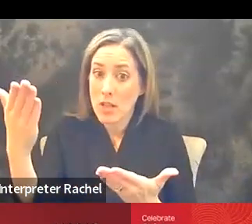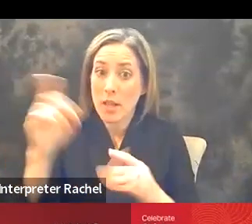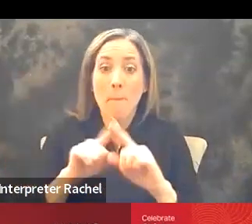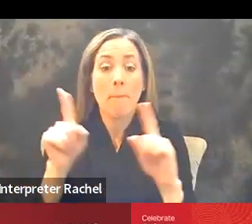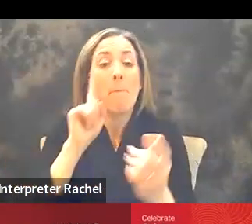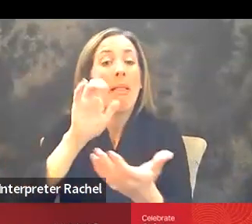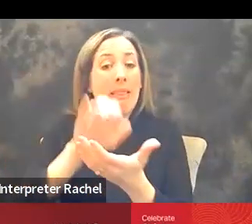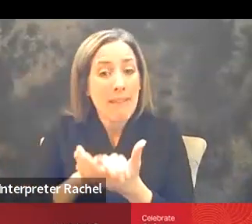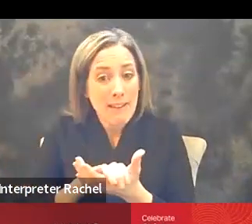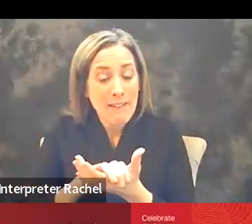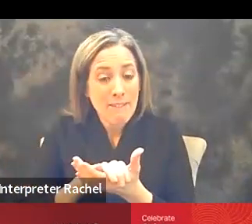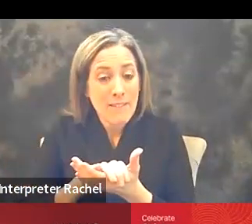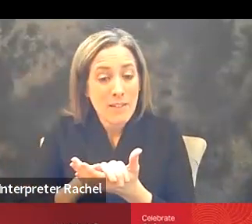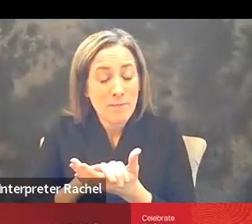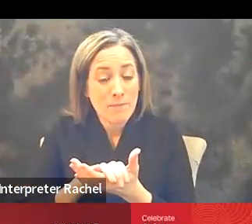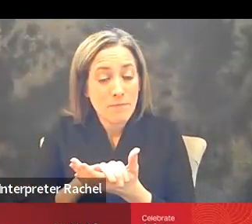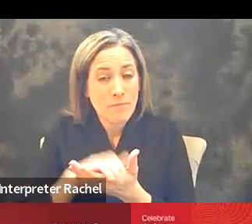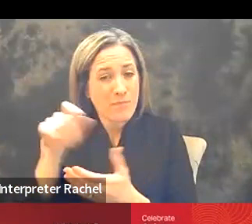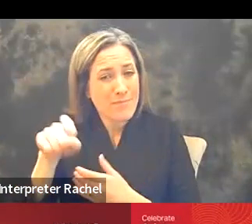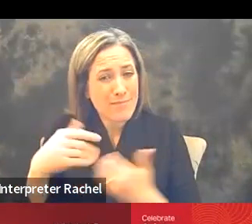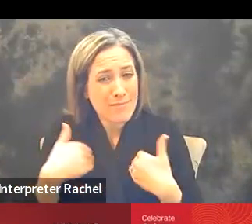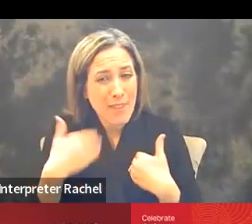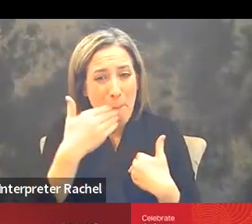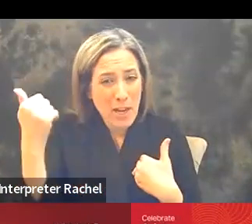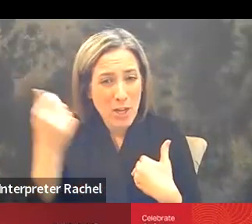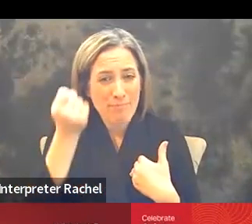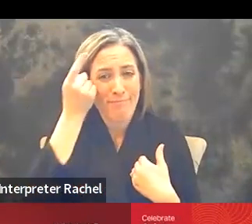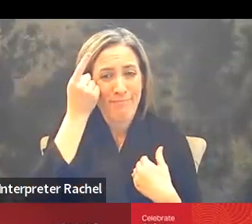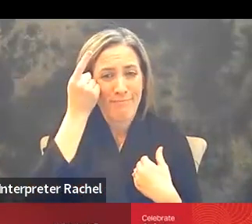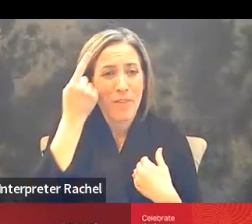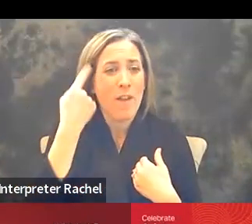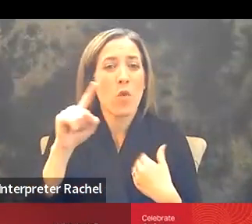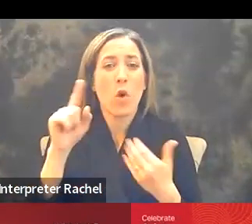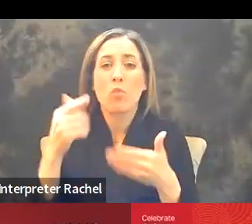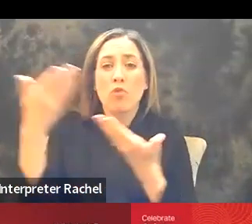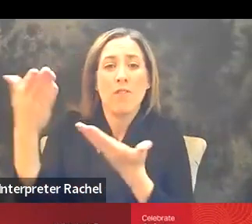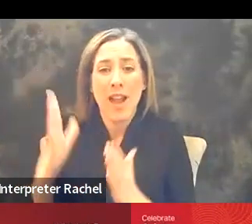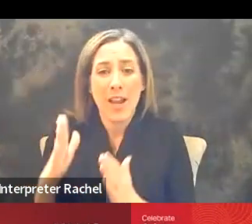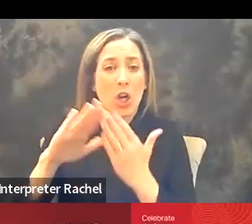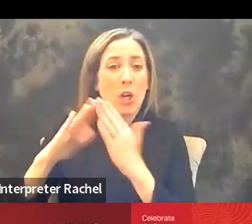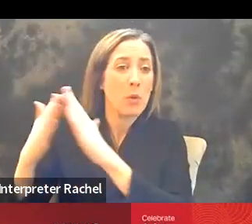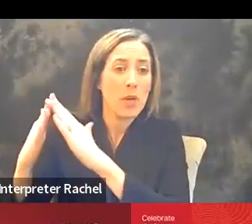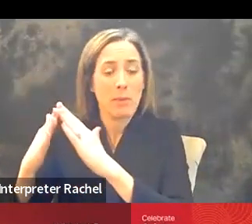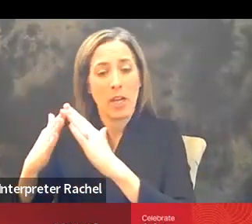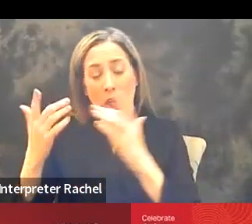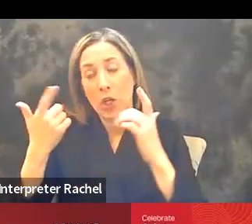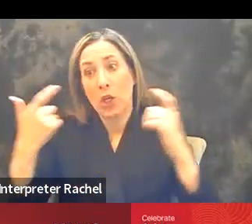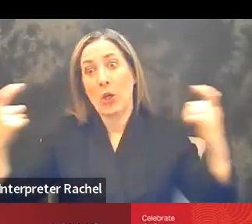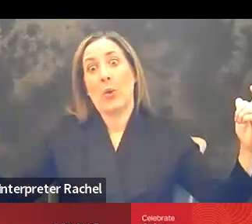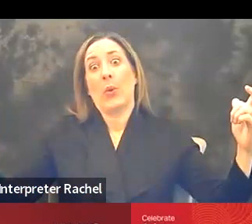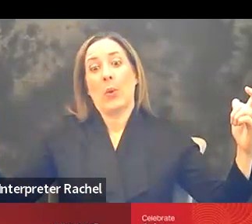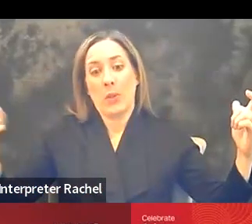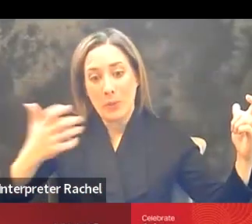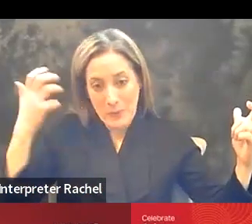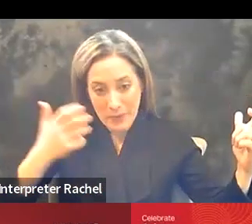do believe that there should be a better understanding among the provider community, which is a humongous phrase, of